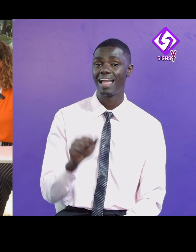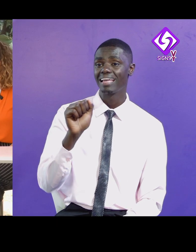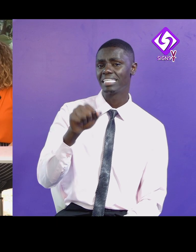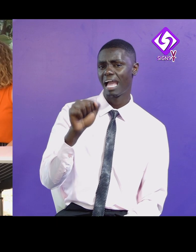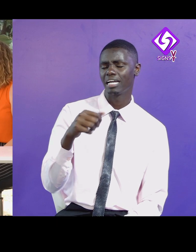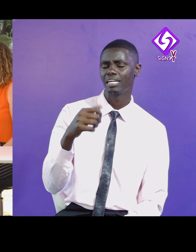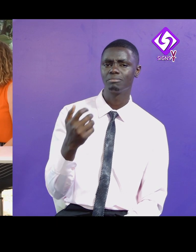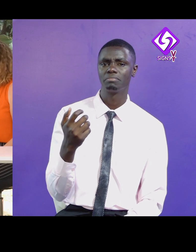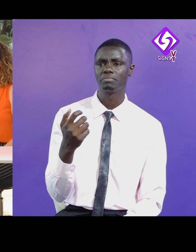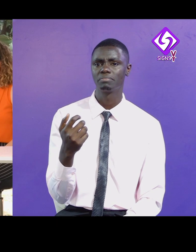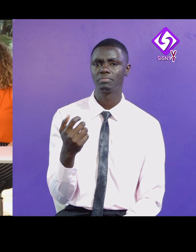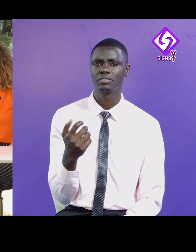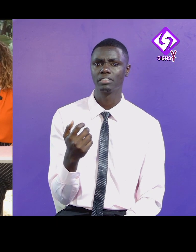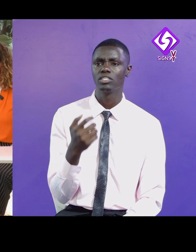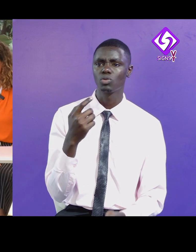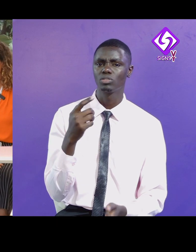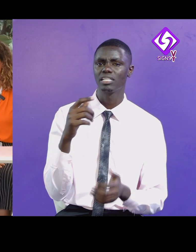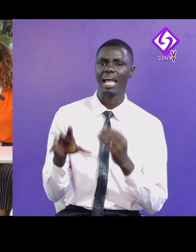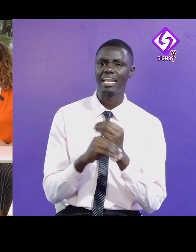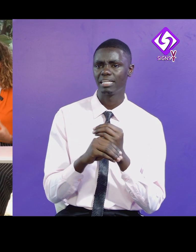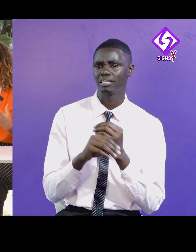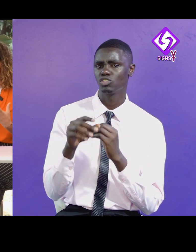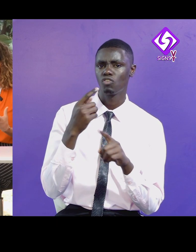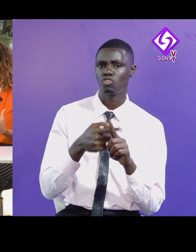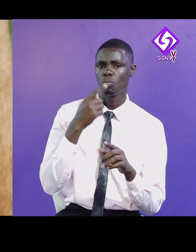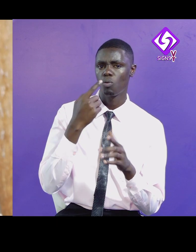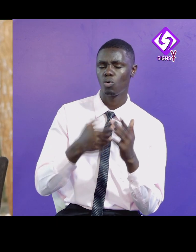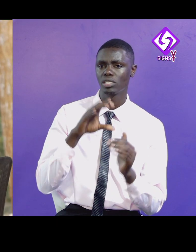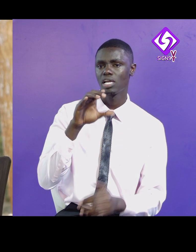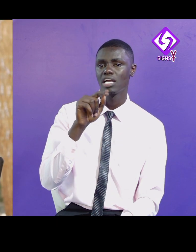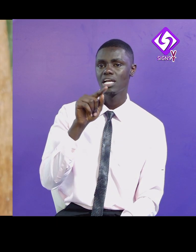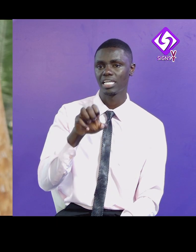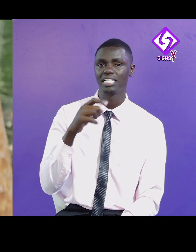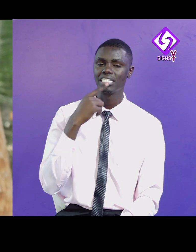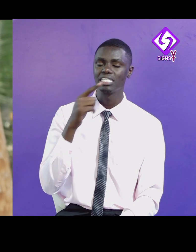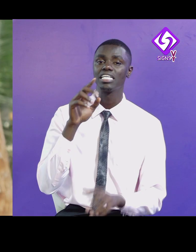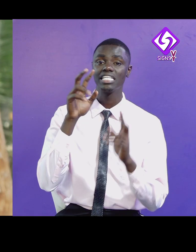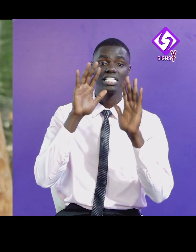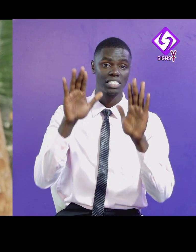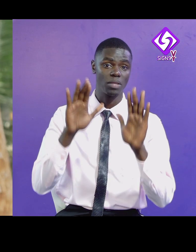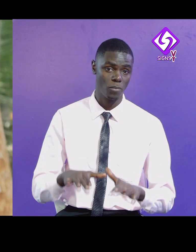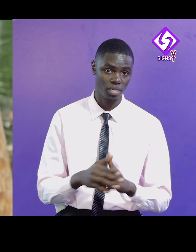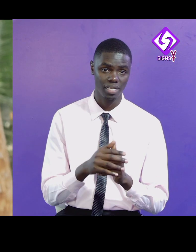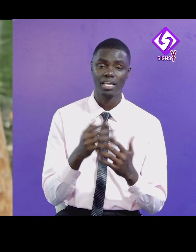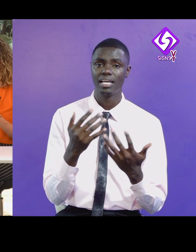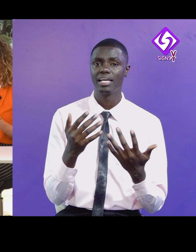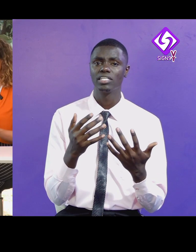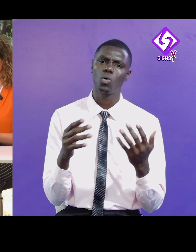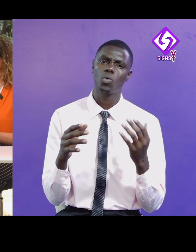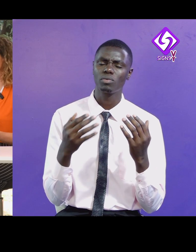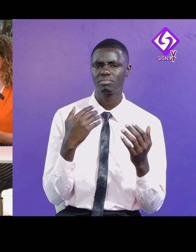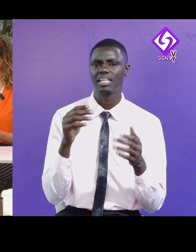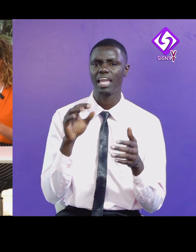Yeah, well, I would just follow on from what Kat's saying. It's so important just to have those